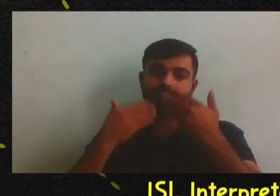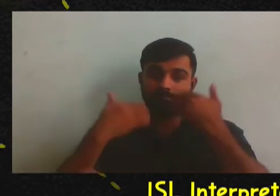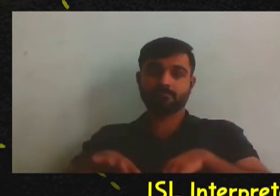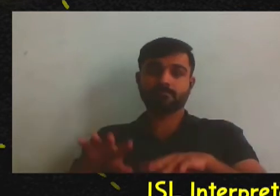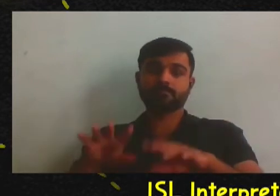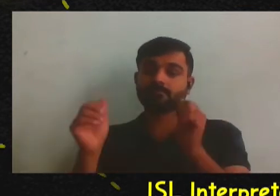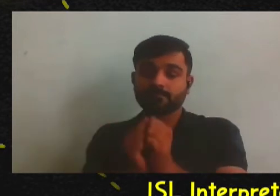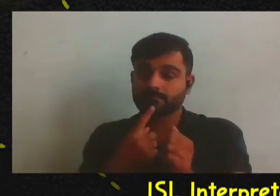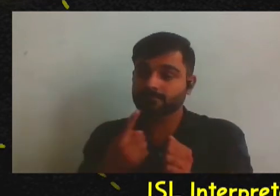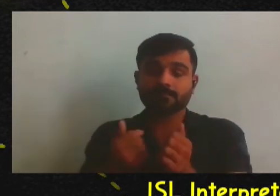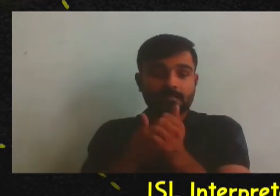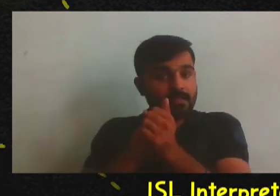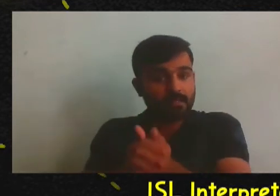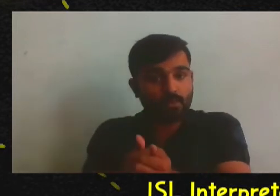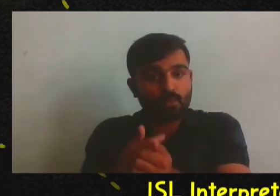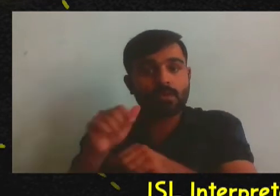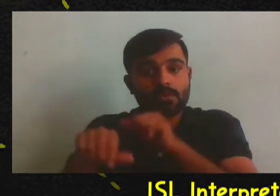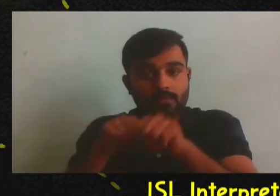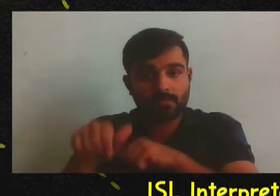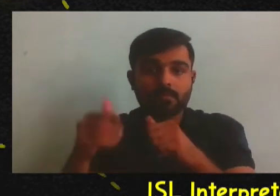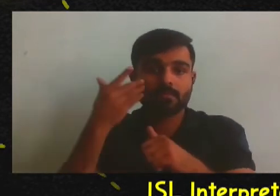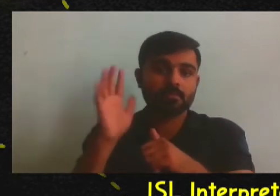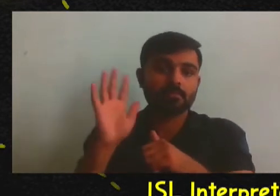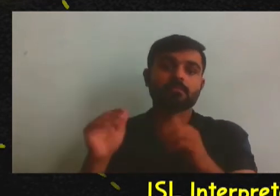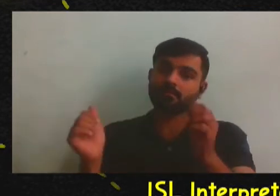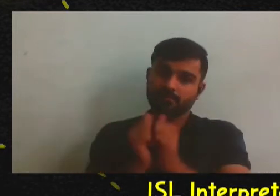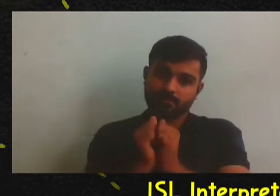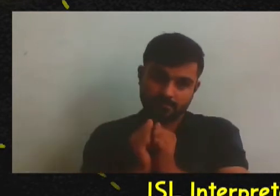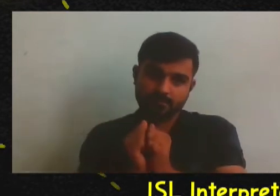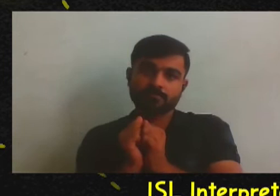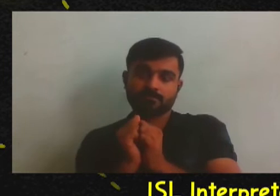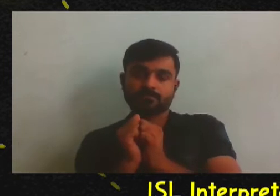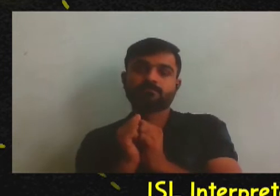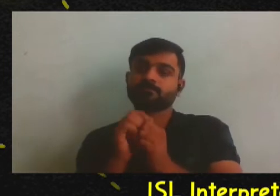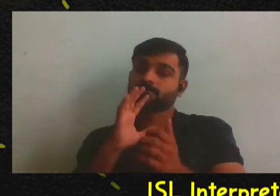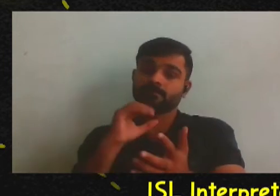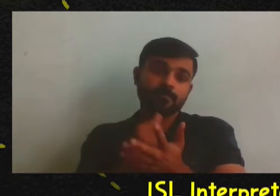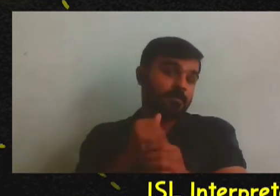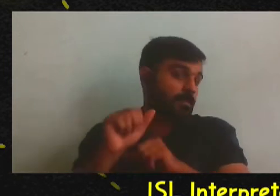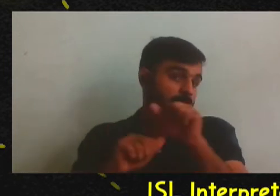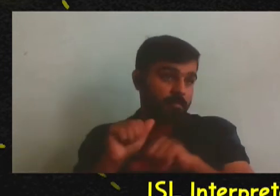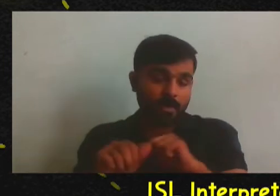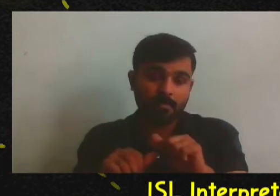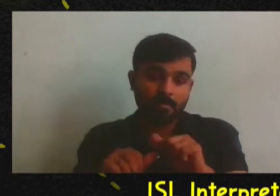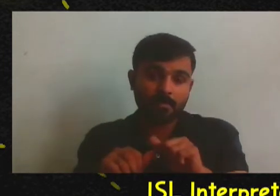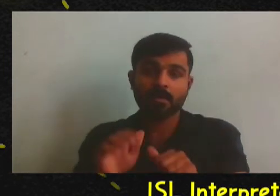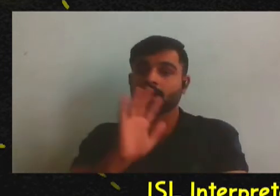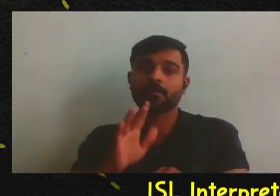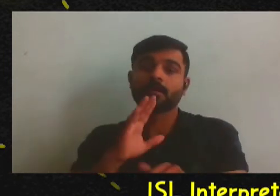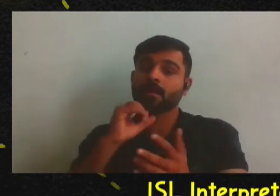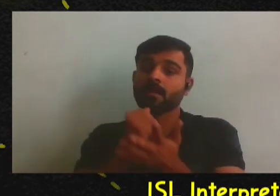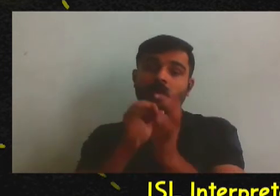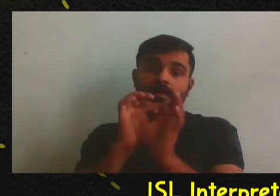them, follow the process, be committed to the process. Don't be committed to